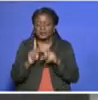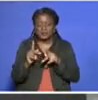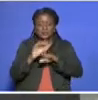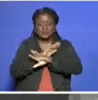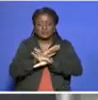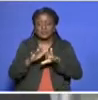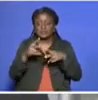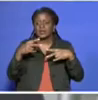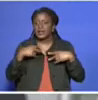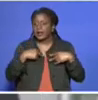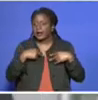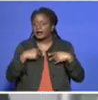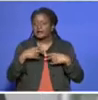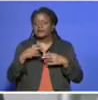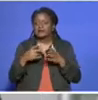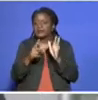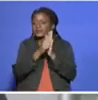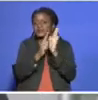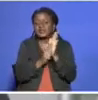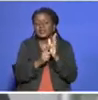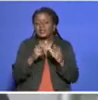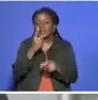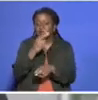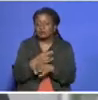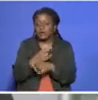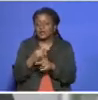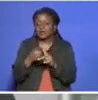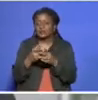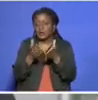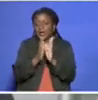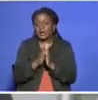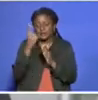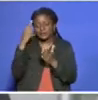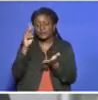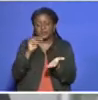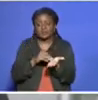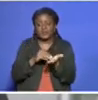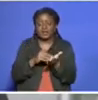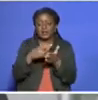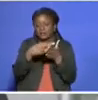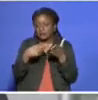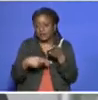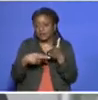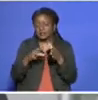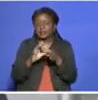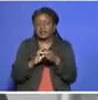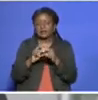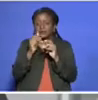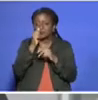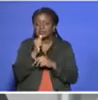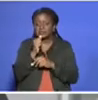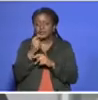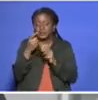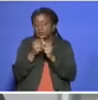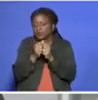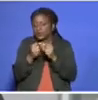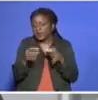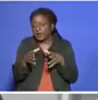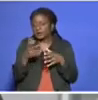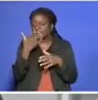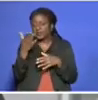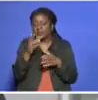the legal right to request the medical records of a patient without their written consent.